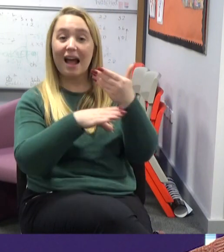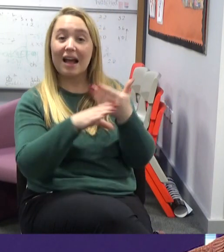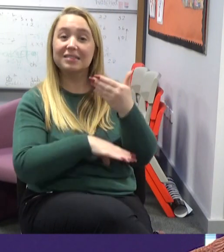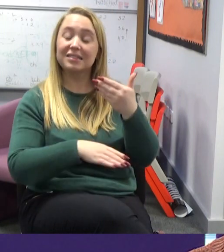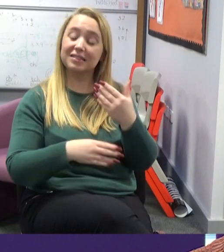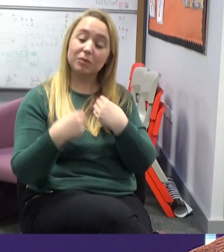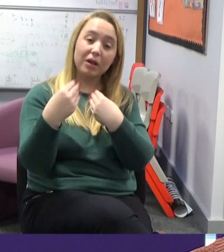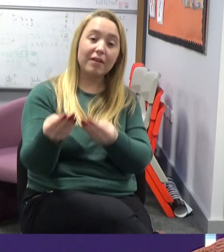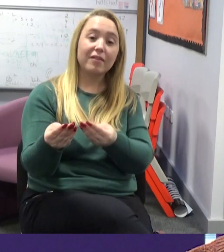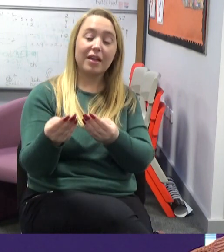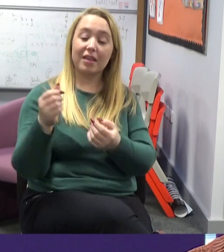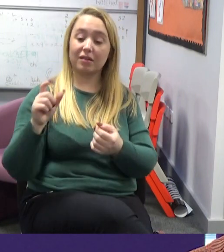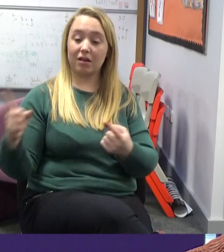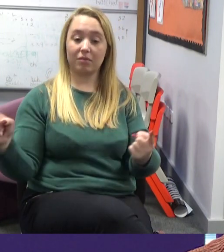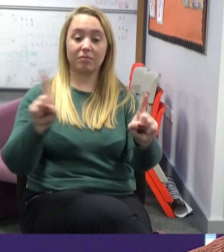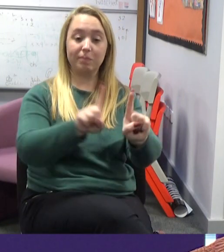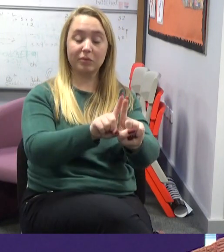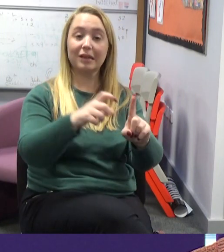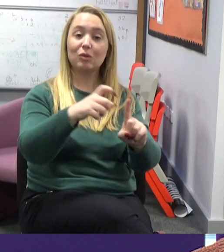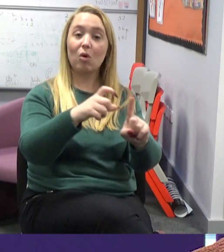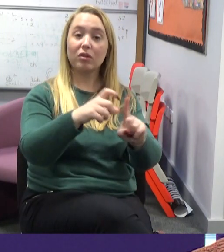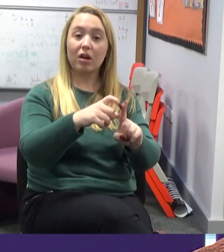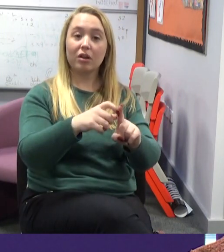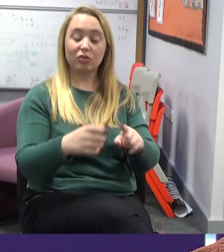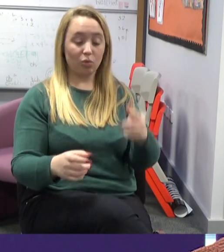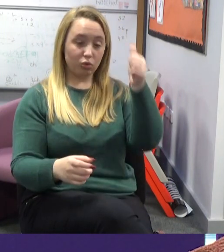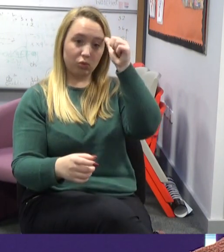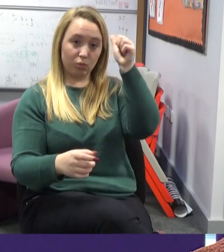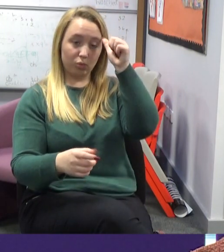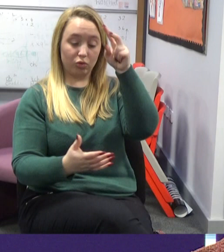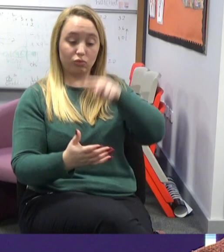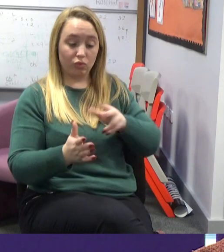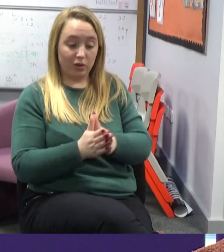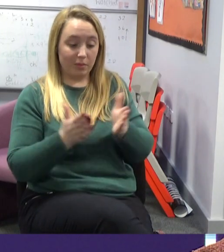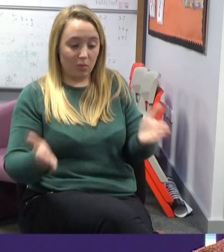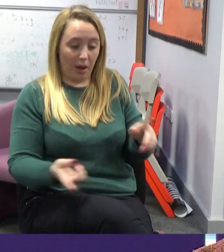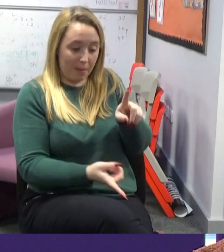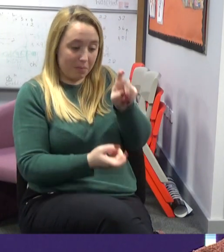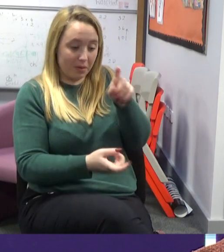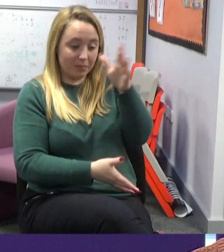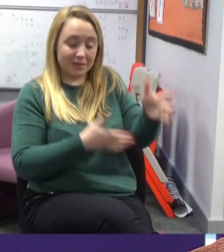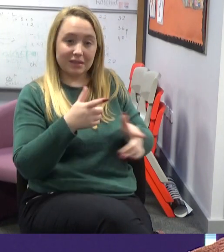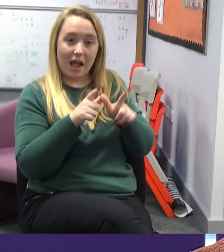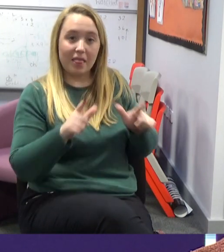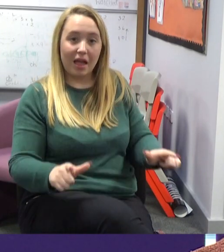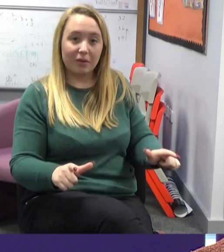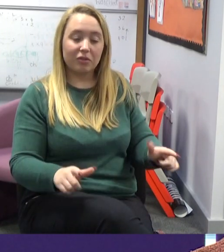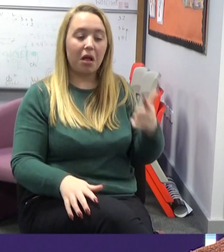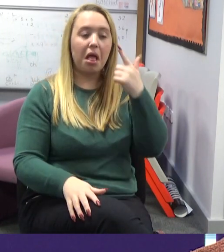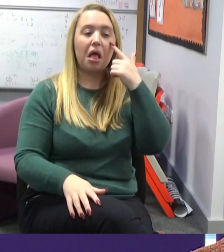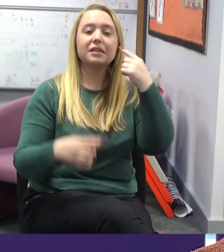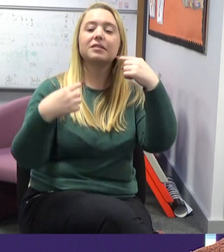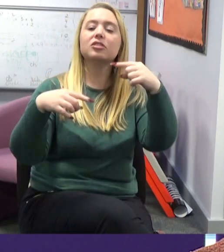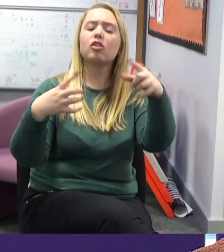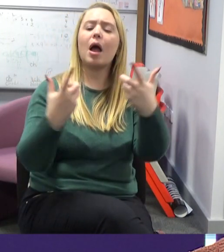she'll work with her own daughter, so she's therefore learning like the signs that are in her reading book at the time, watching the way that we're communicating with